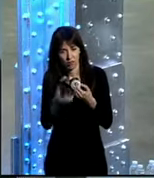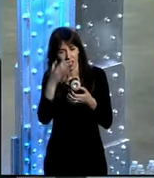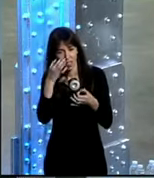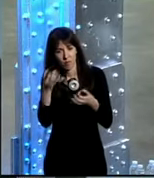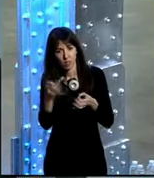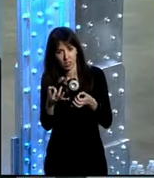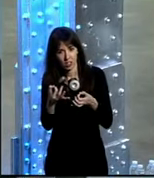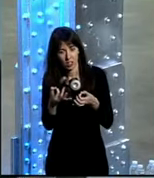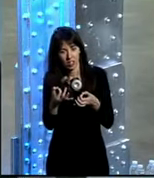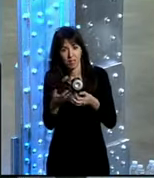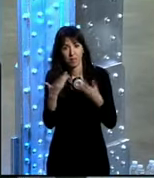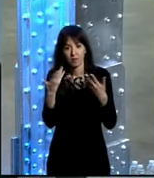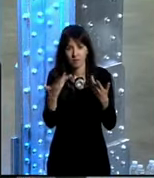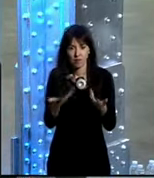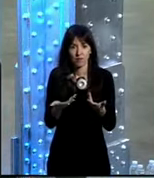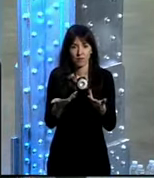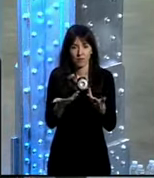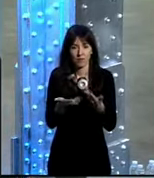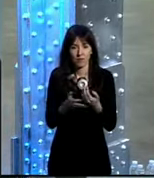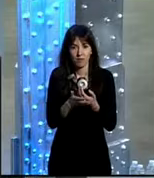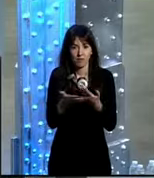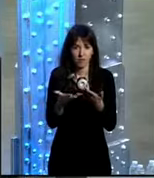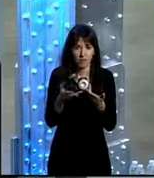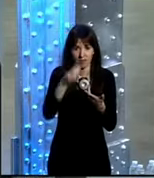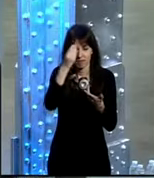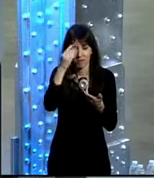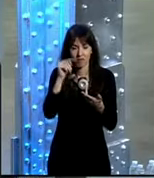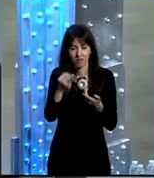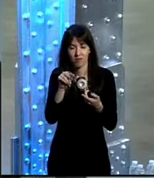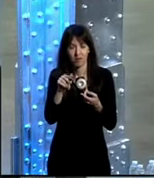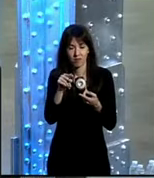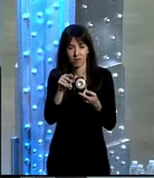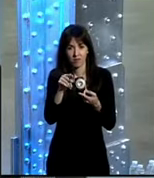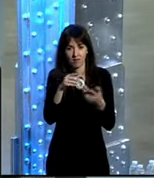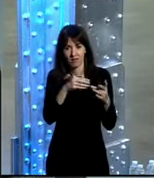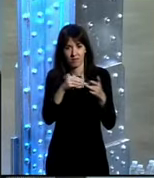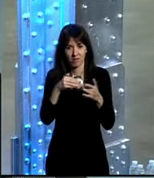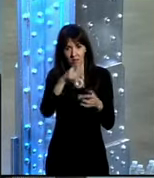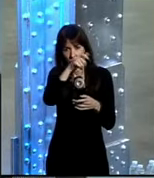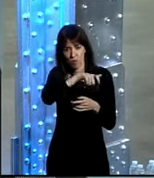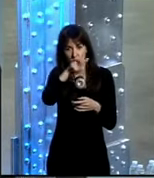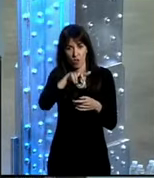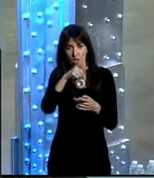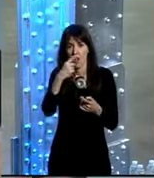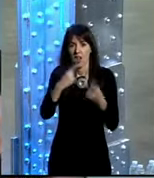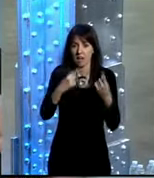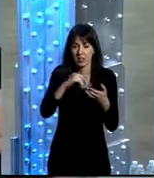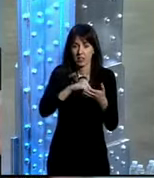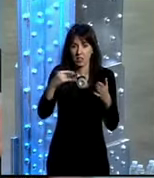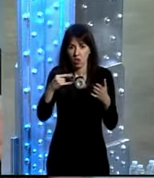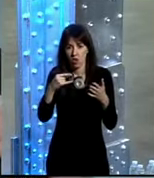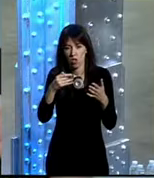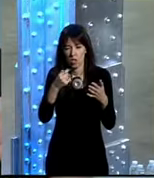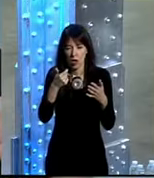So I think it's, in that case, it's very sort of human-led. And the way that we're behind, we're driven by technology is because